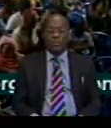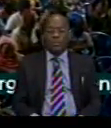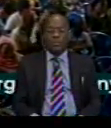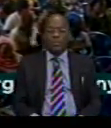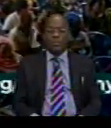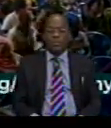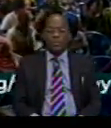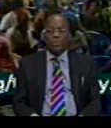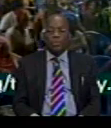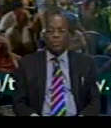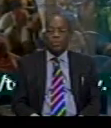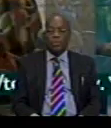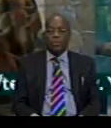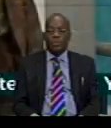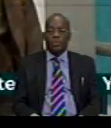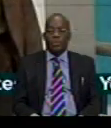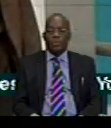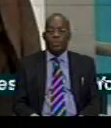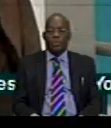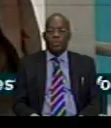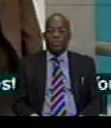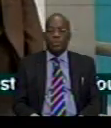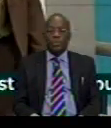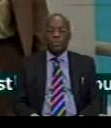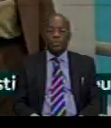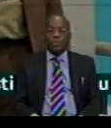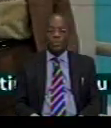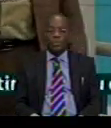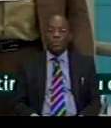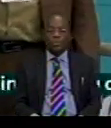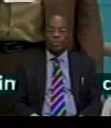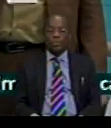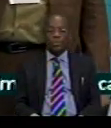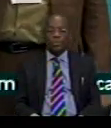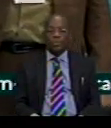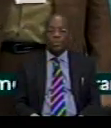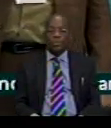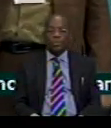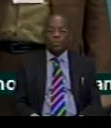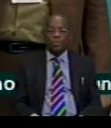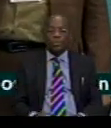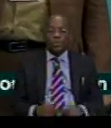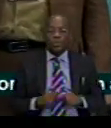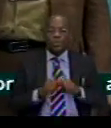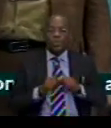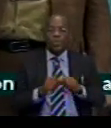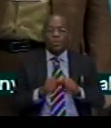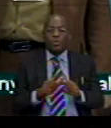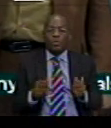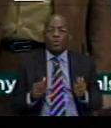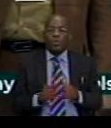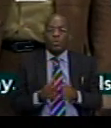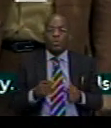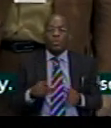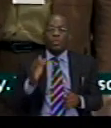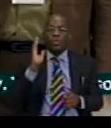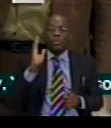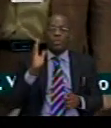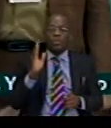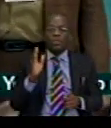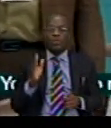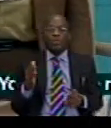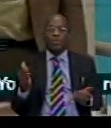Nous continuons le témoignage ici. We continue the testimony here in the Alpha location.